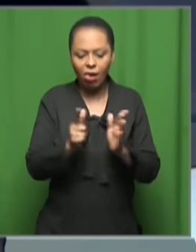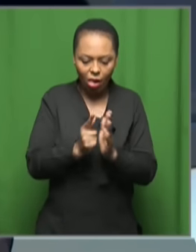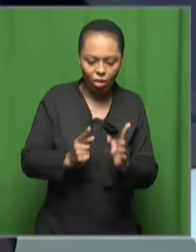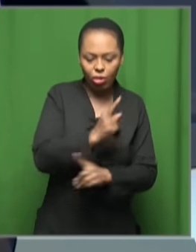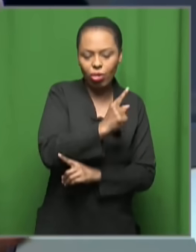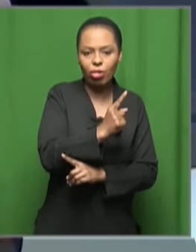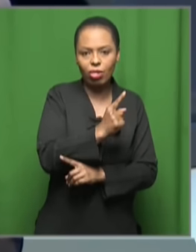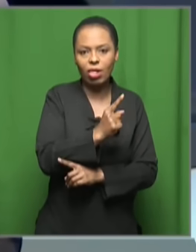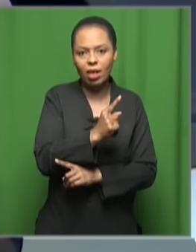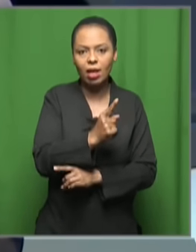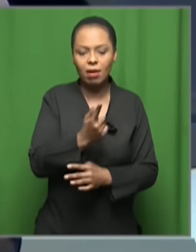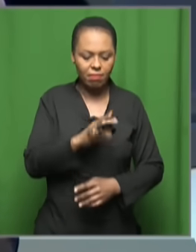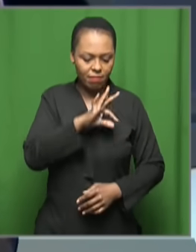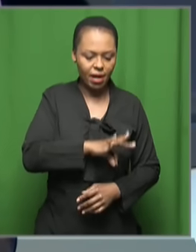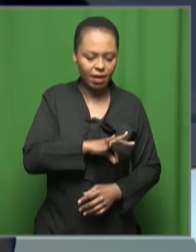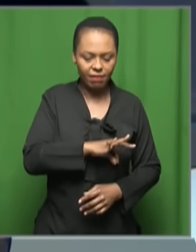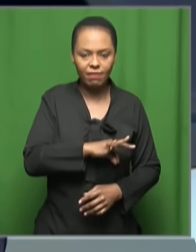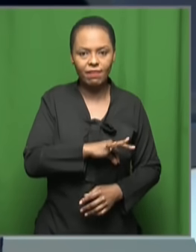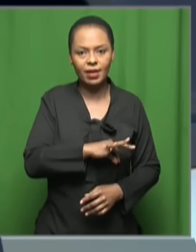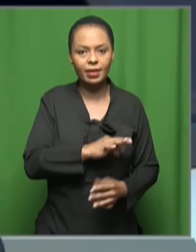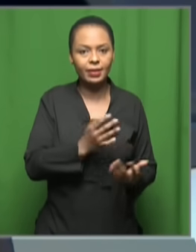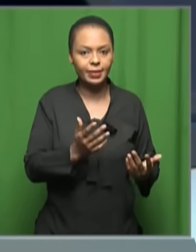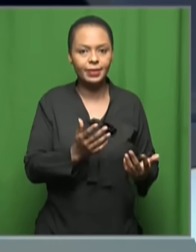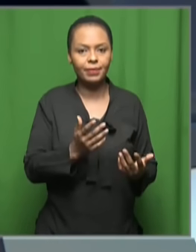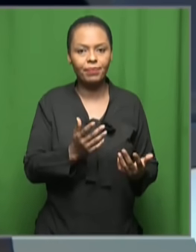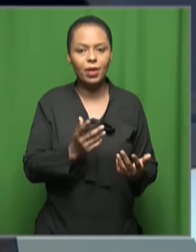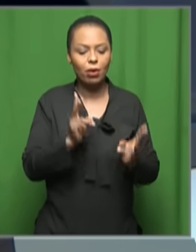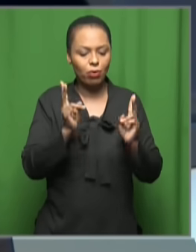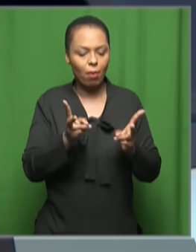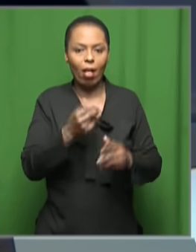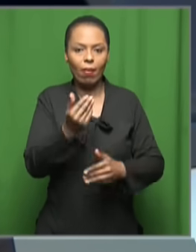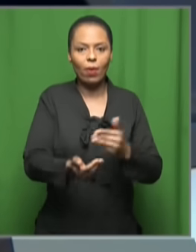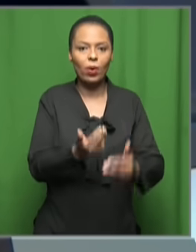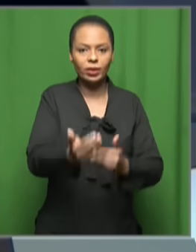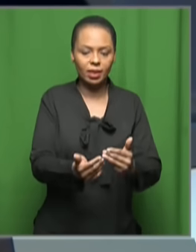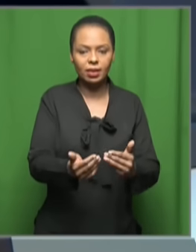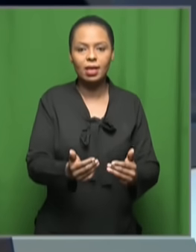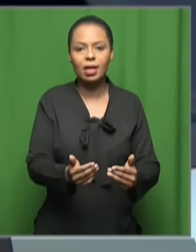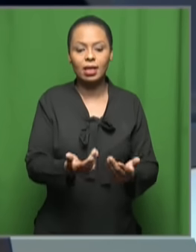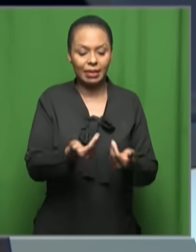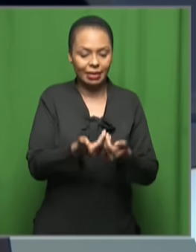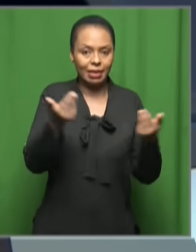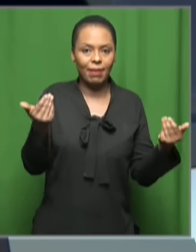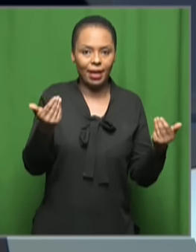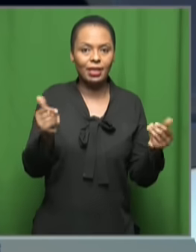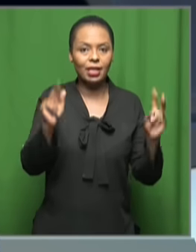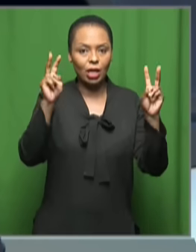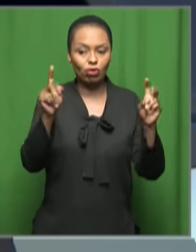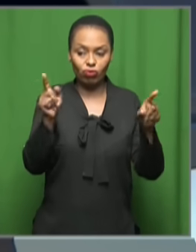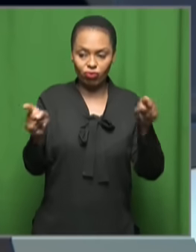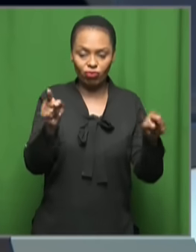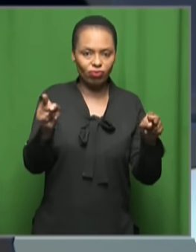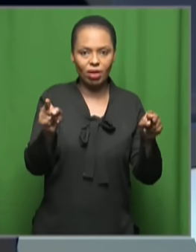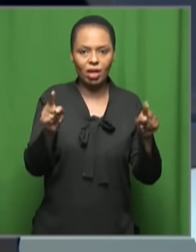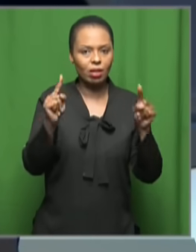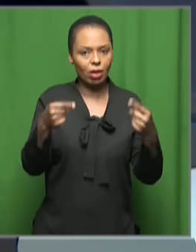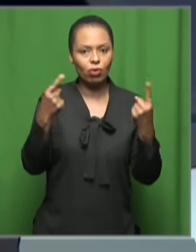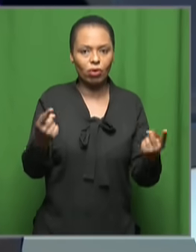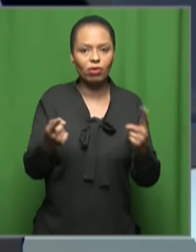done in a way that circumvents the normal process. So we cannot separate these issues from